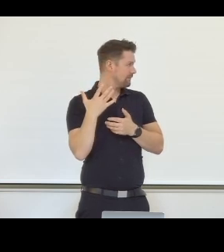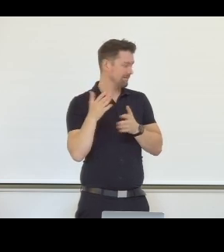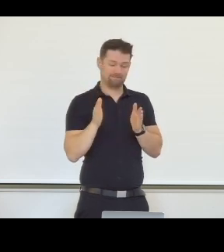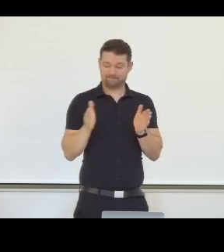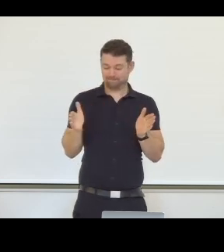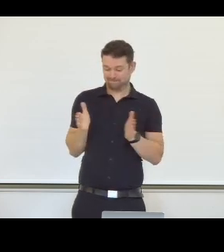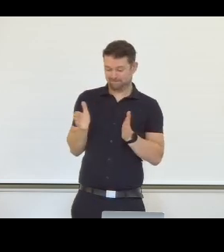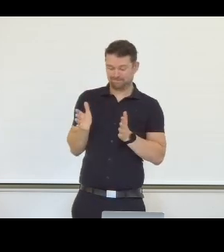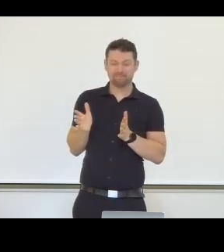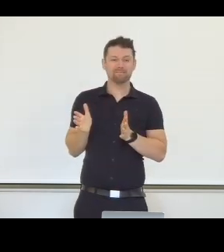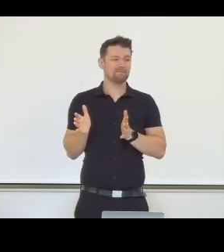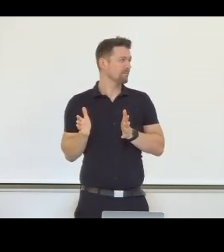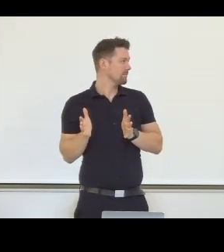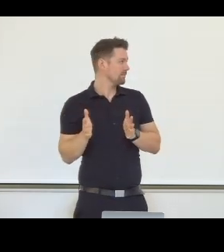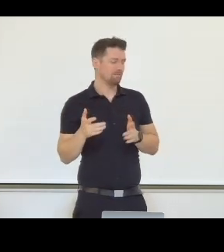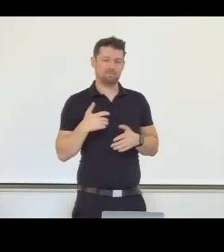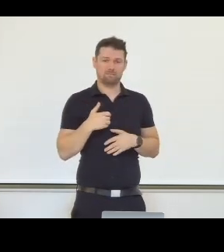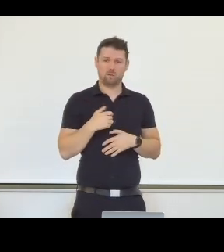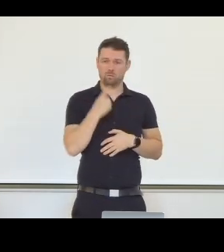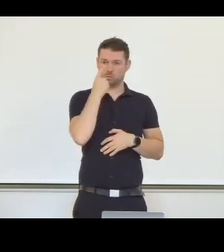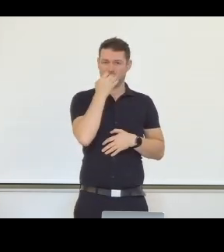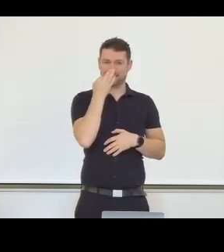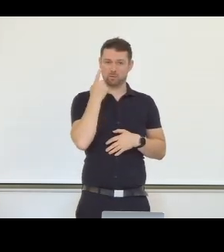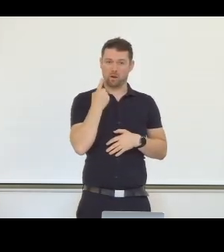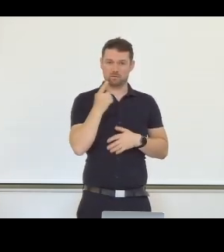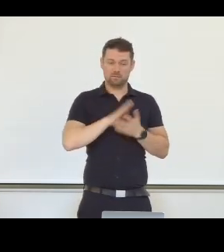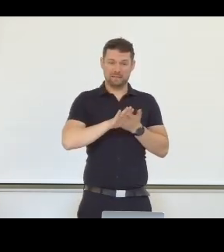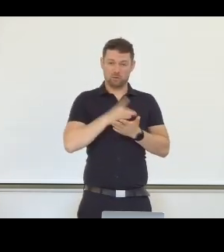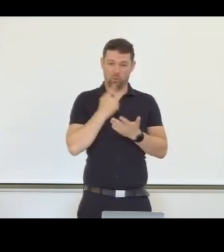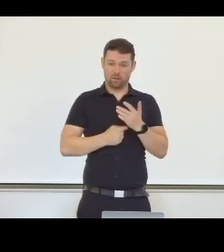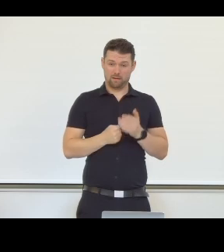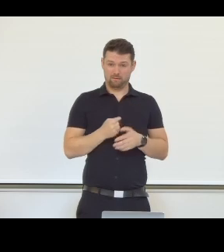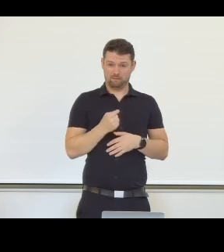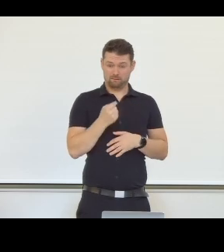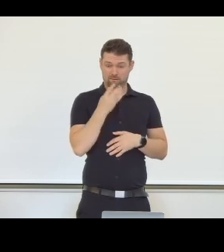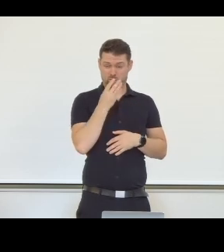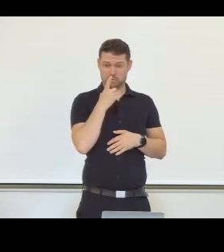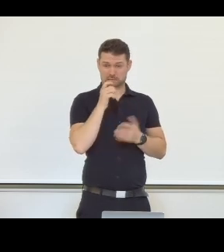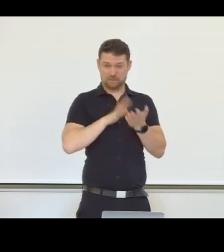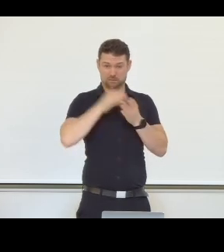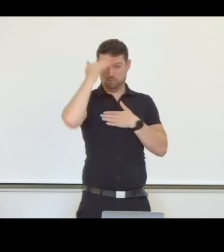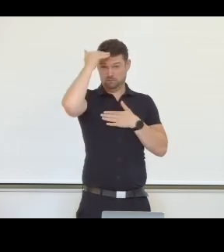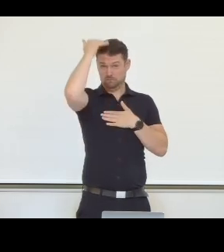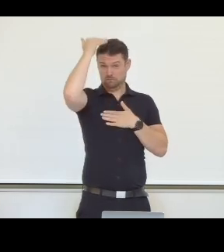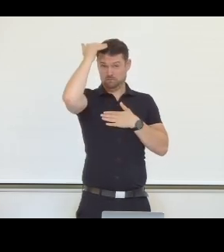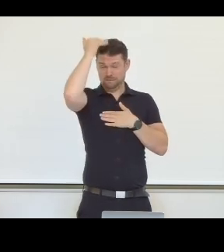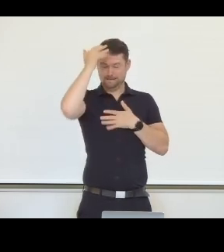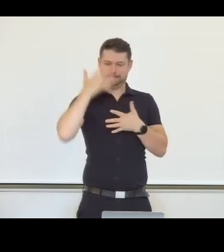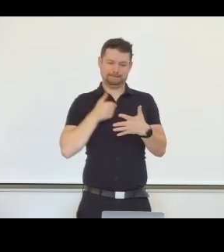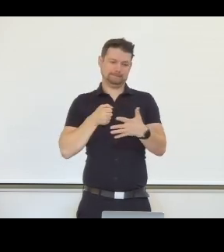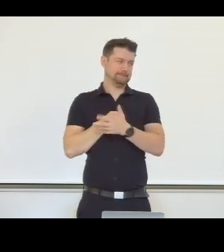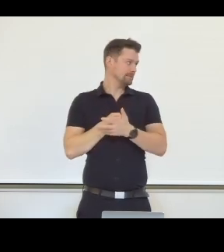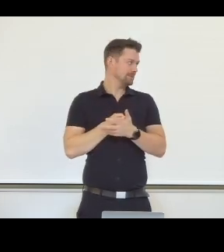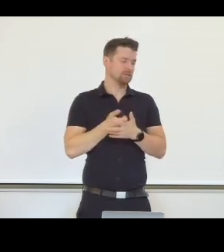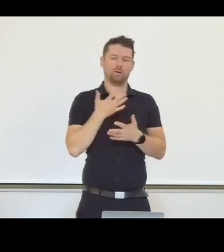wall. And I'm 1.81, so I had 4 centimeters. And if I was on my belly, the feet would not fit. So I had to